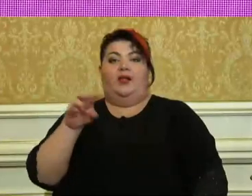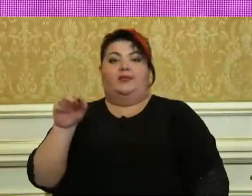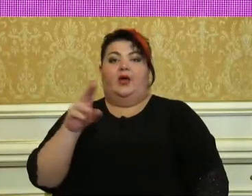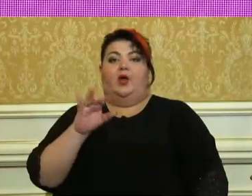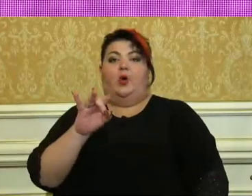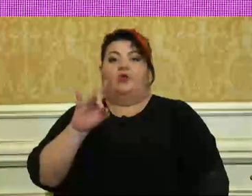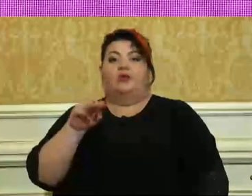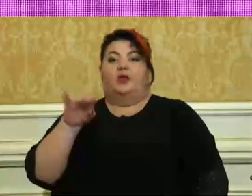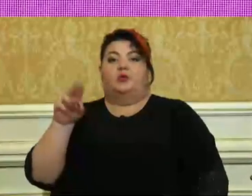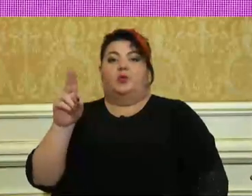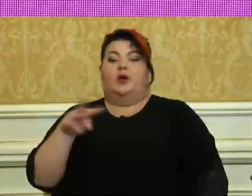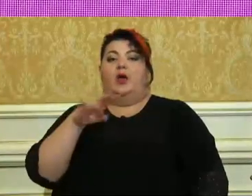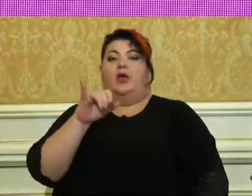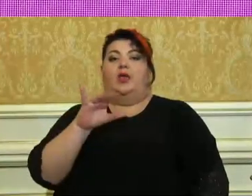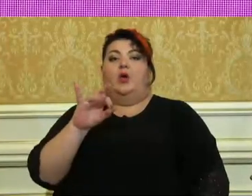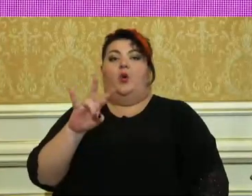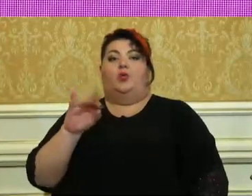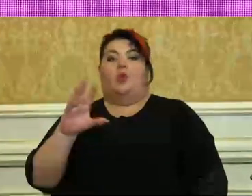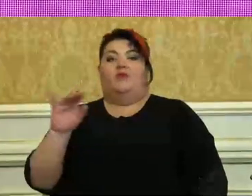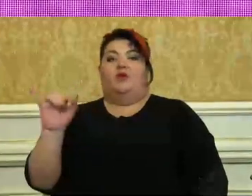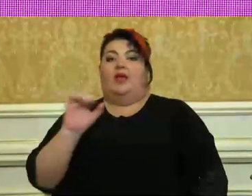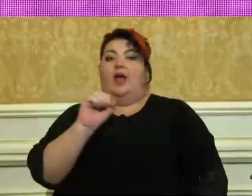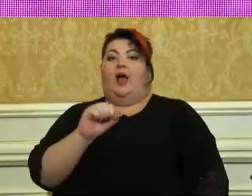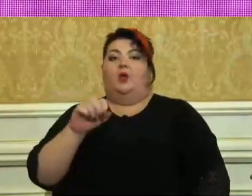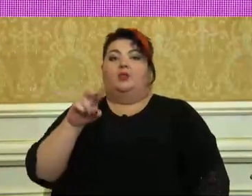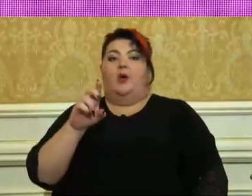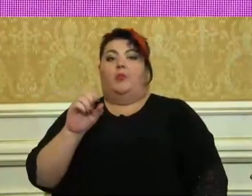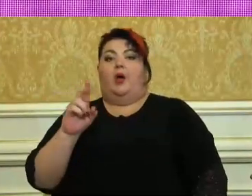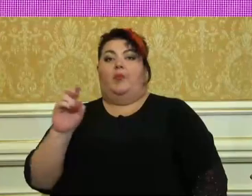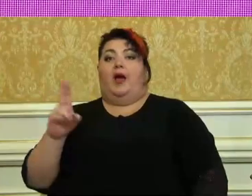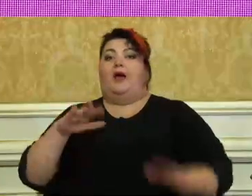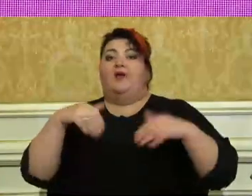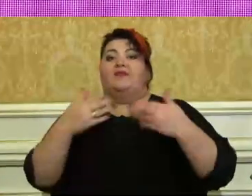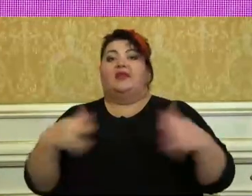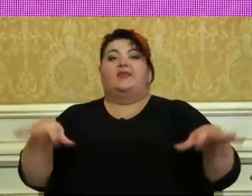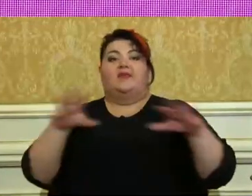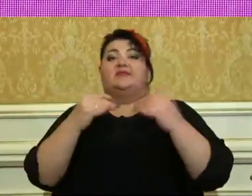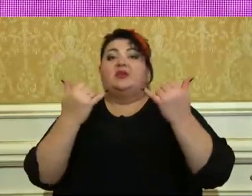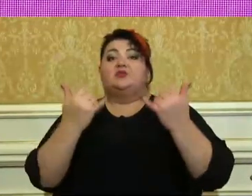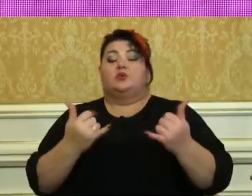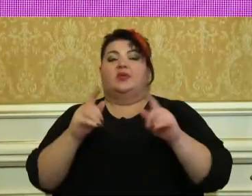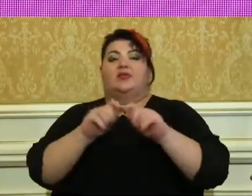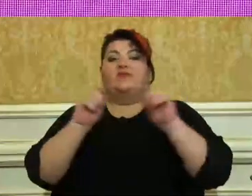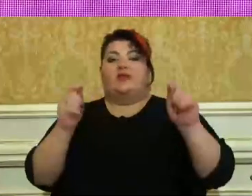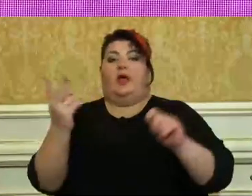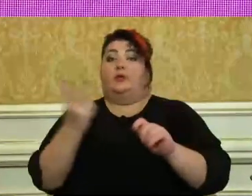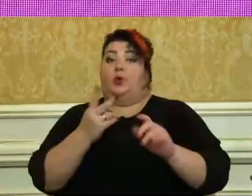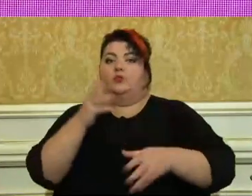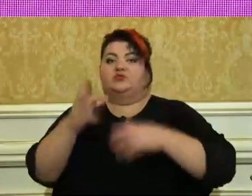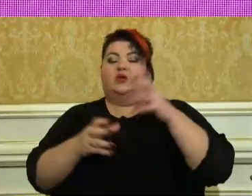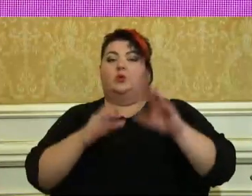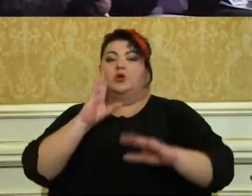Olena Kondratyuk, Maria Leonova, Svetlana Wojciechowska, Olena Babak, to welcome you here at the opening of the